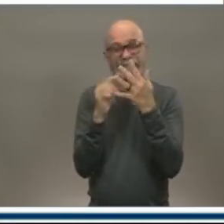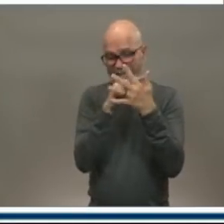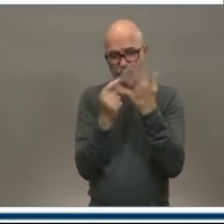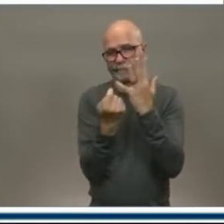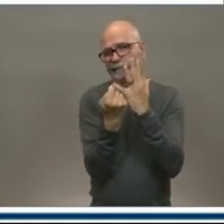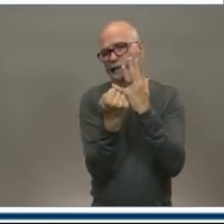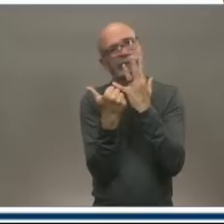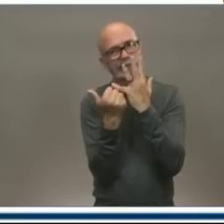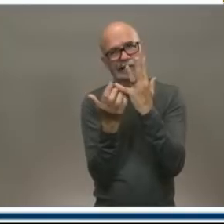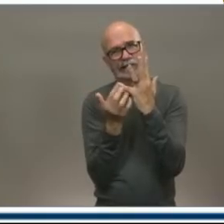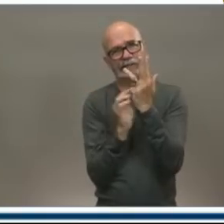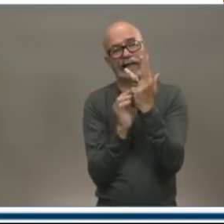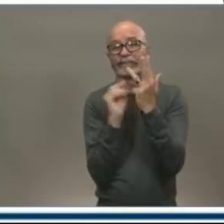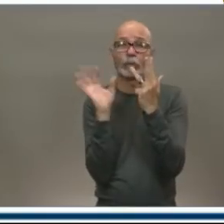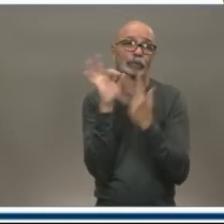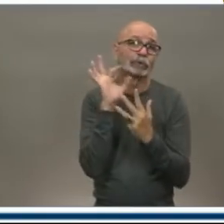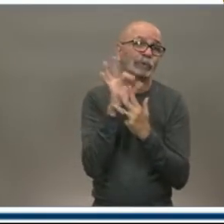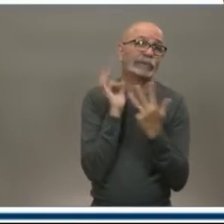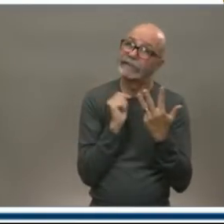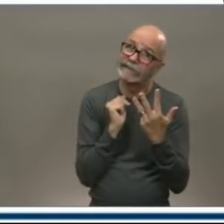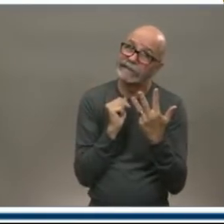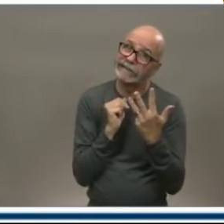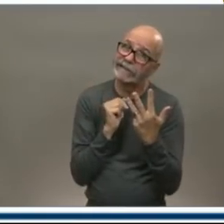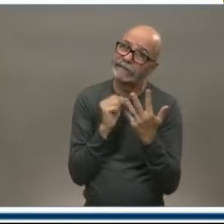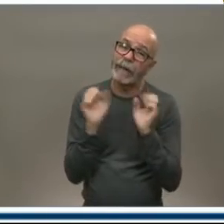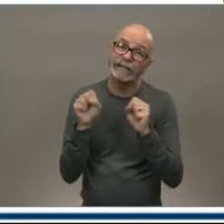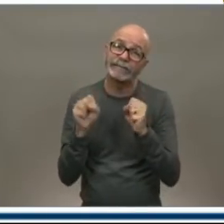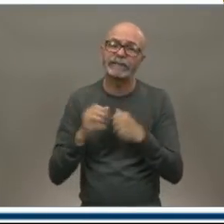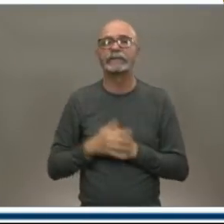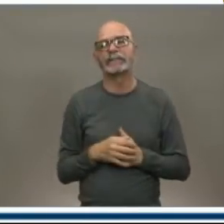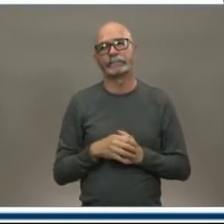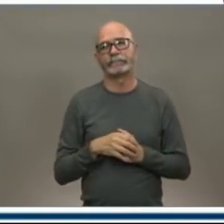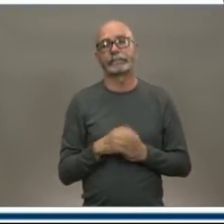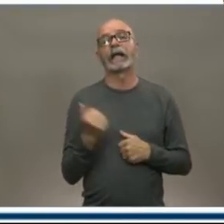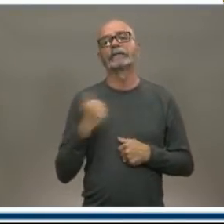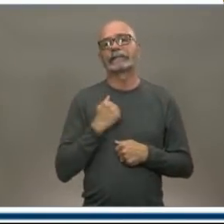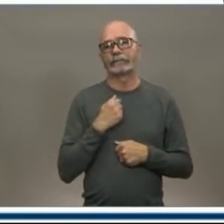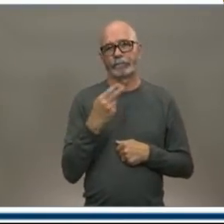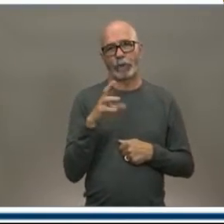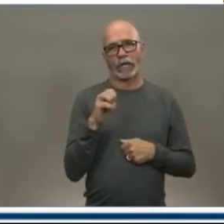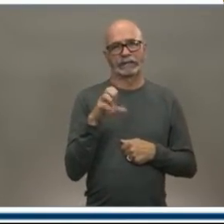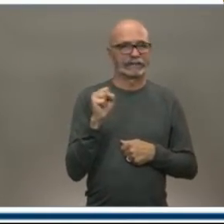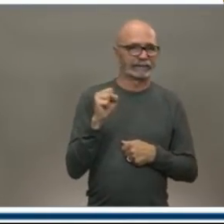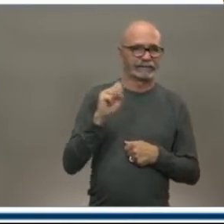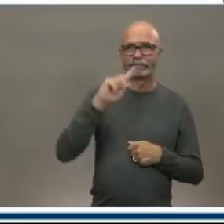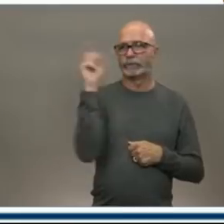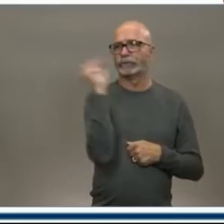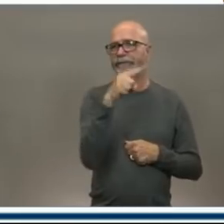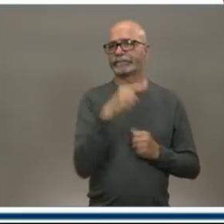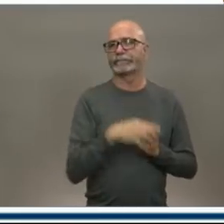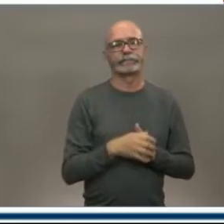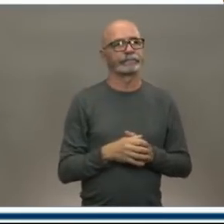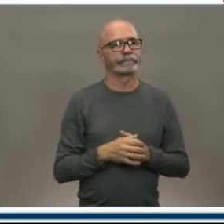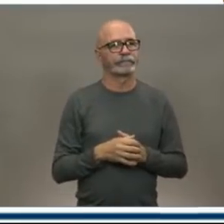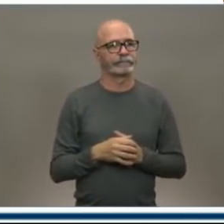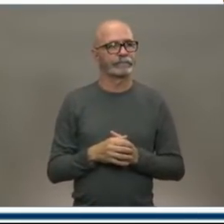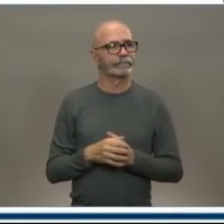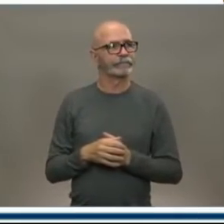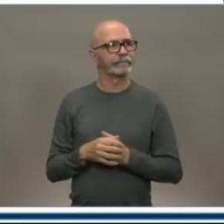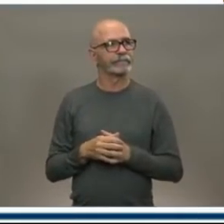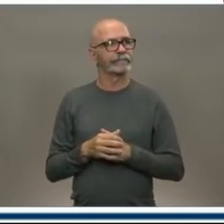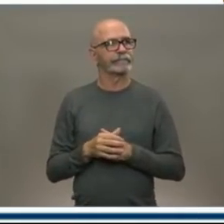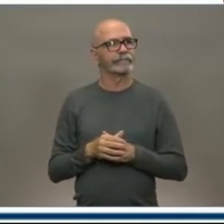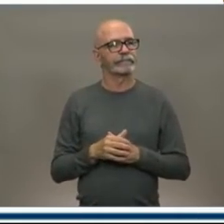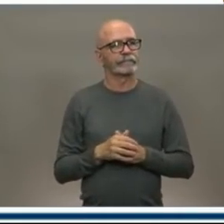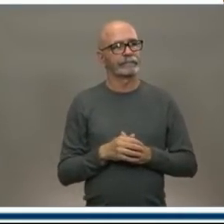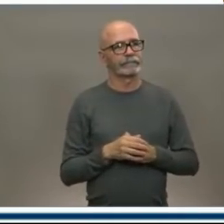We'll now go to the phones to Keith Doucette with the Canadian Press. Hi, Dr. Strang. I want to go back to travel.